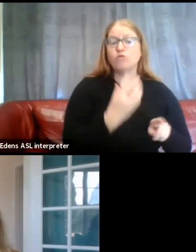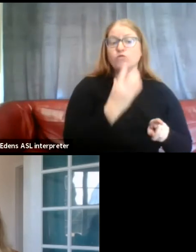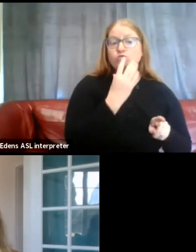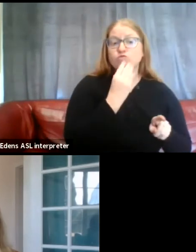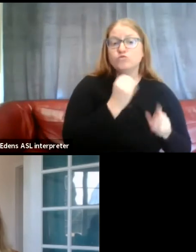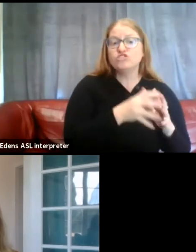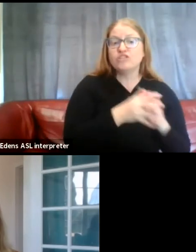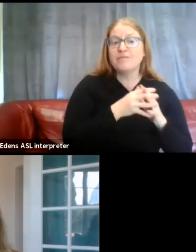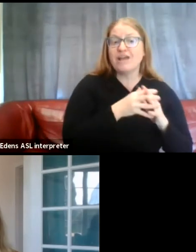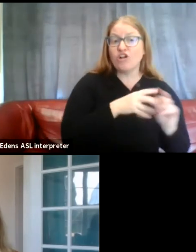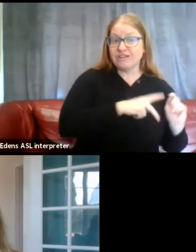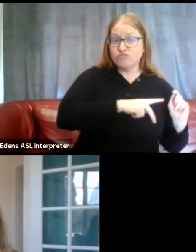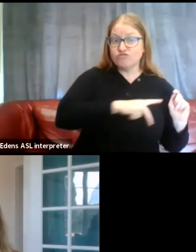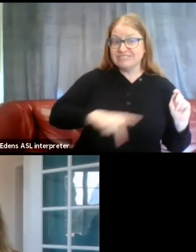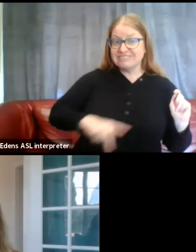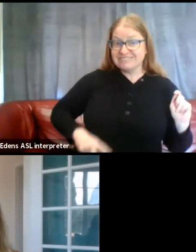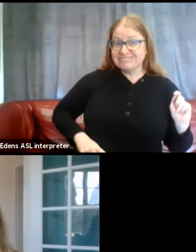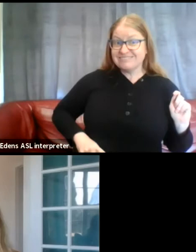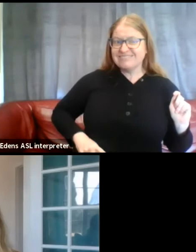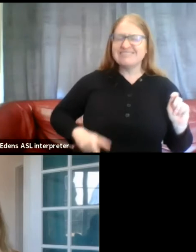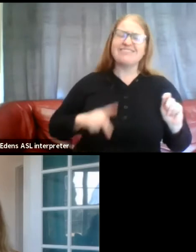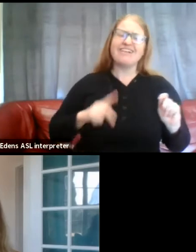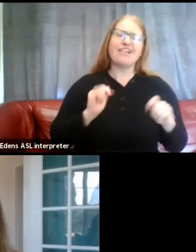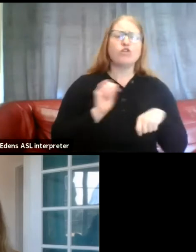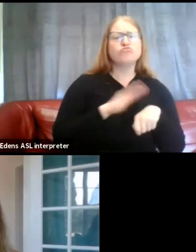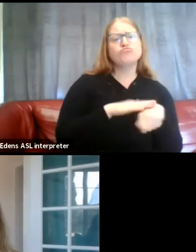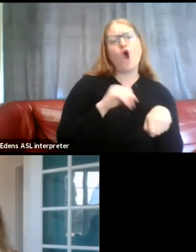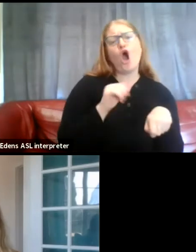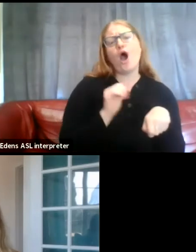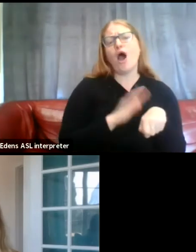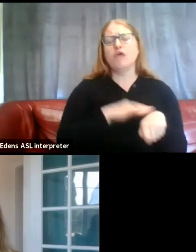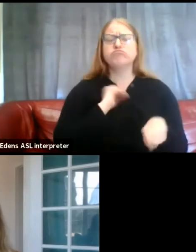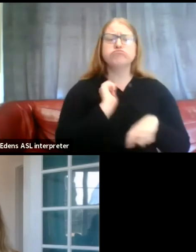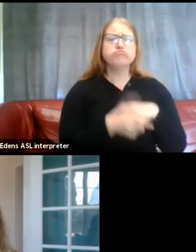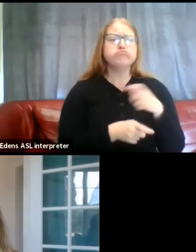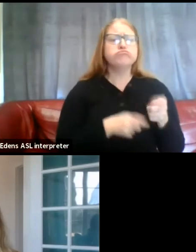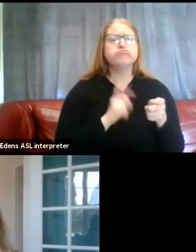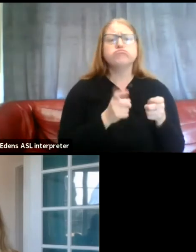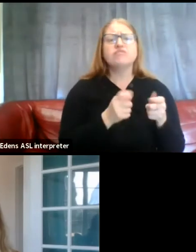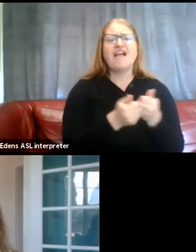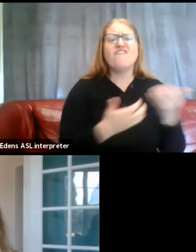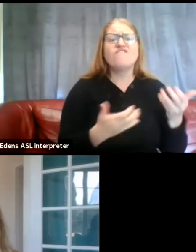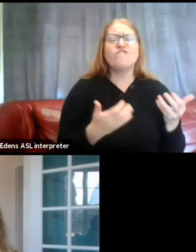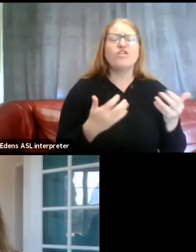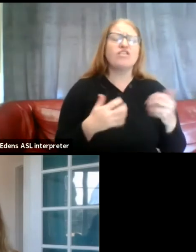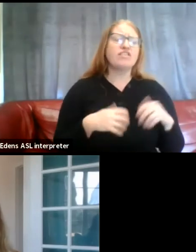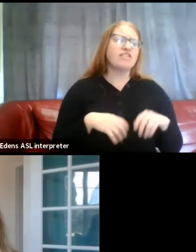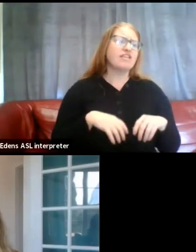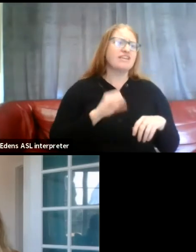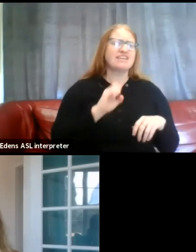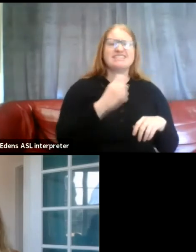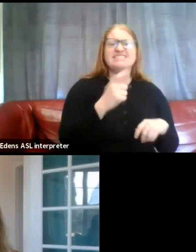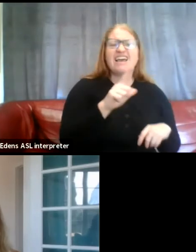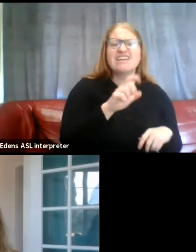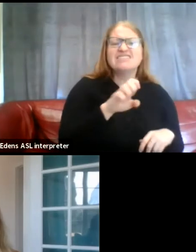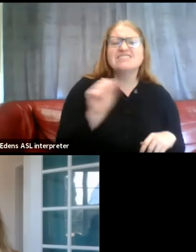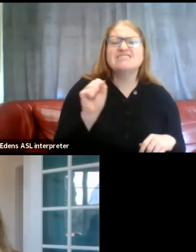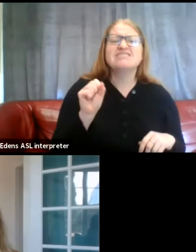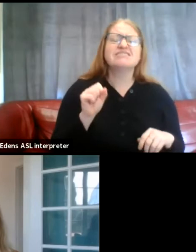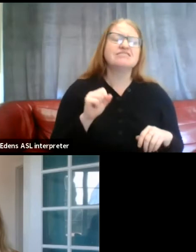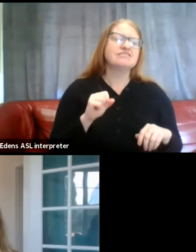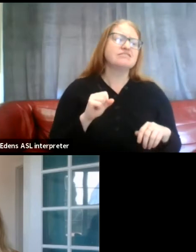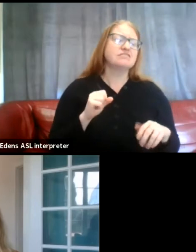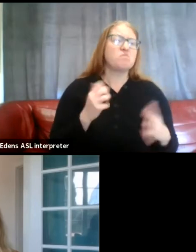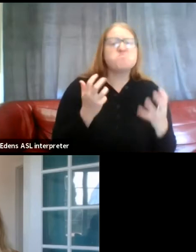which is about the spoiled girl who is like sexless and materialistic and all of that kind of thing.